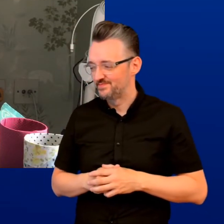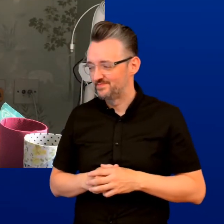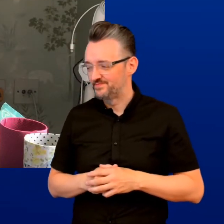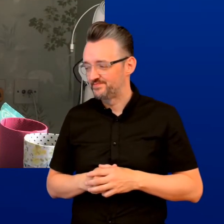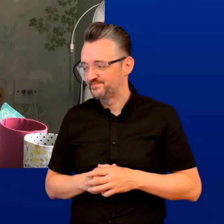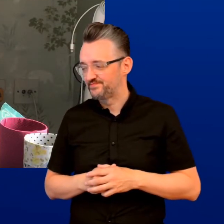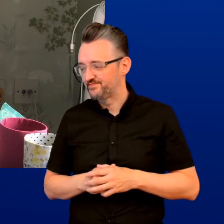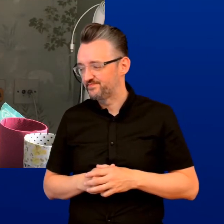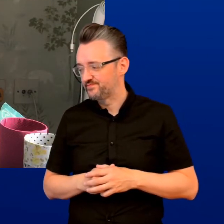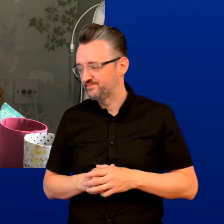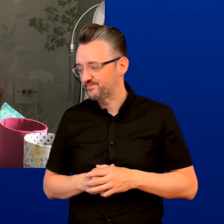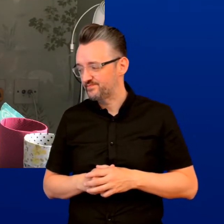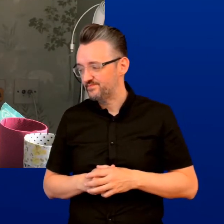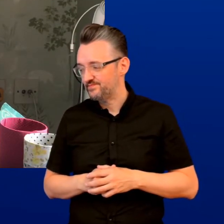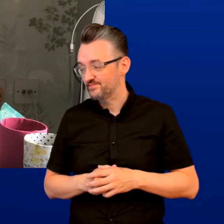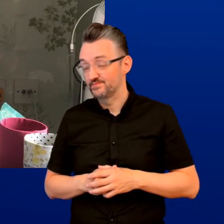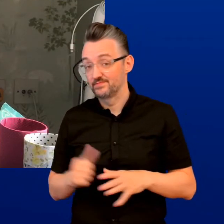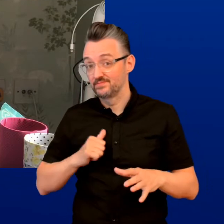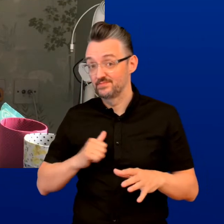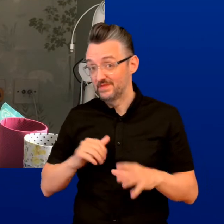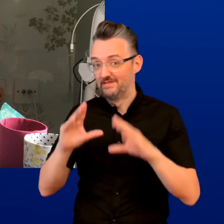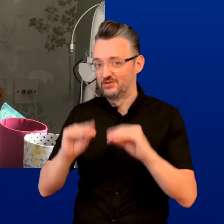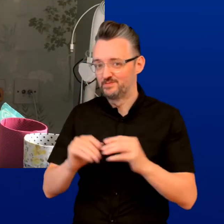So I'm nearly there.